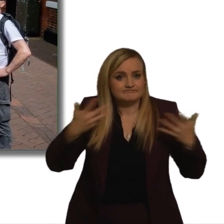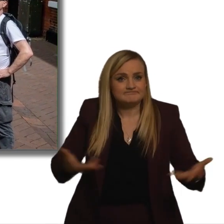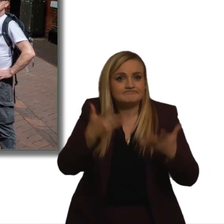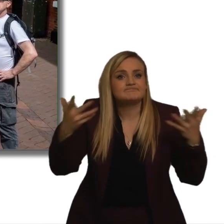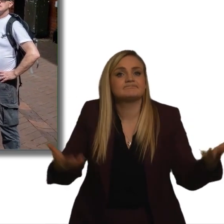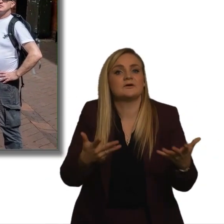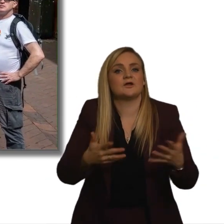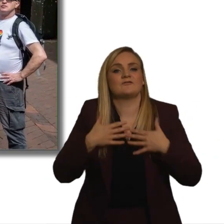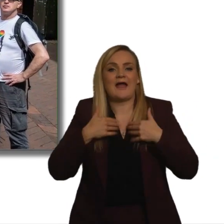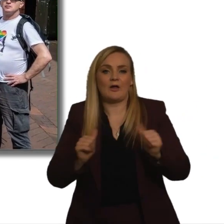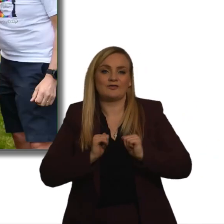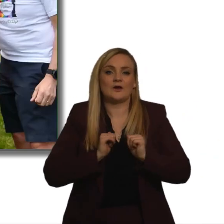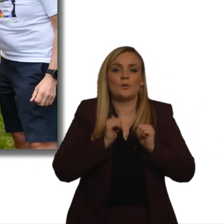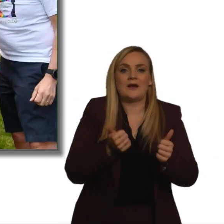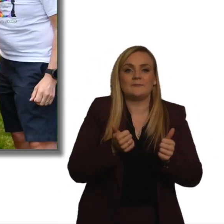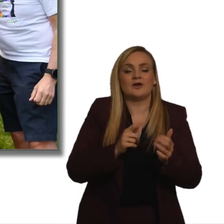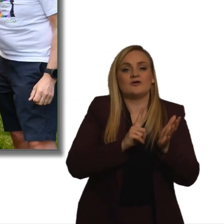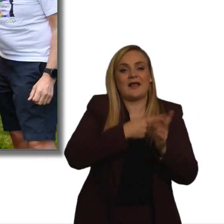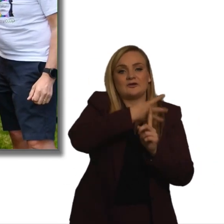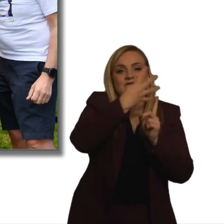of the health and well-being of the